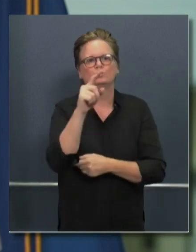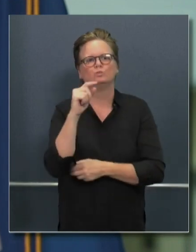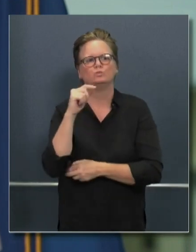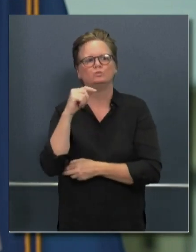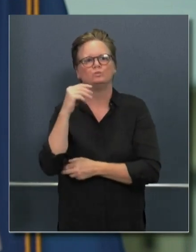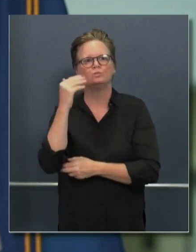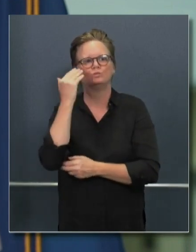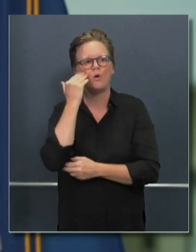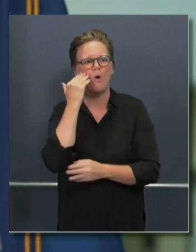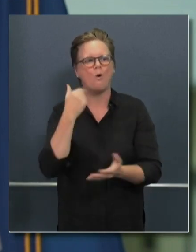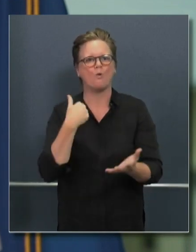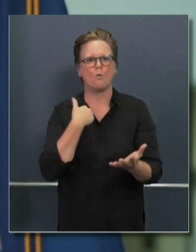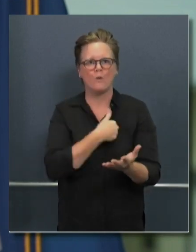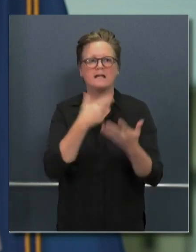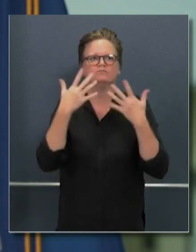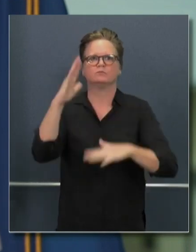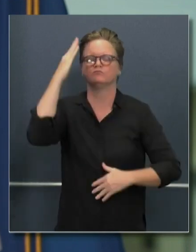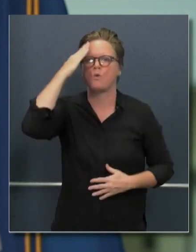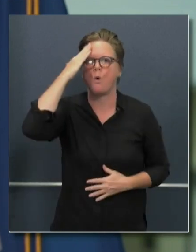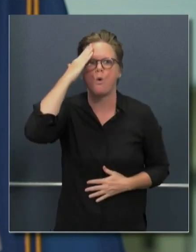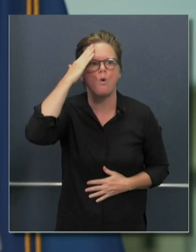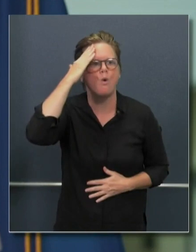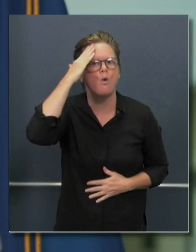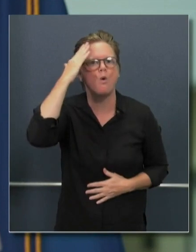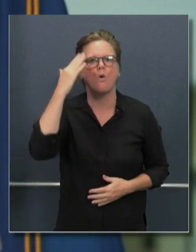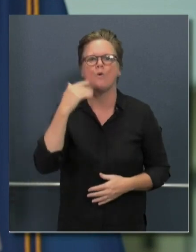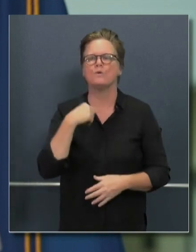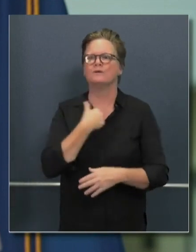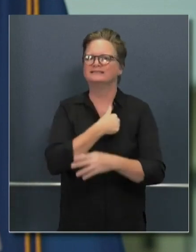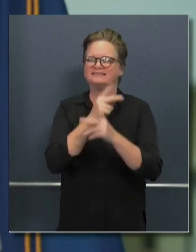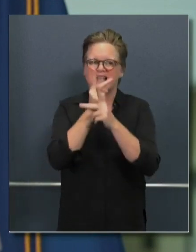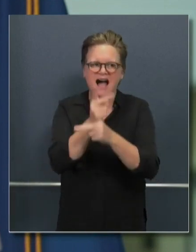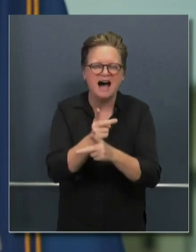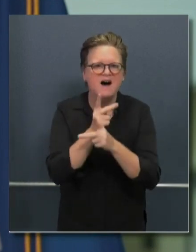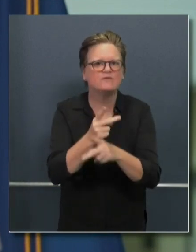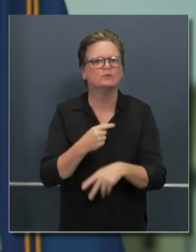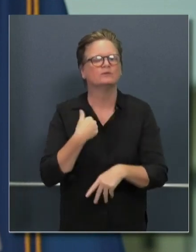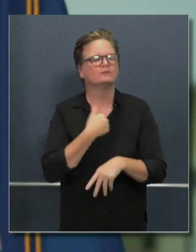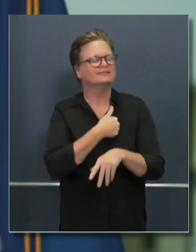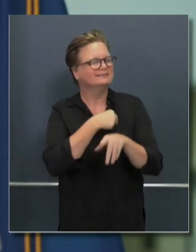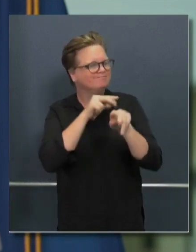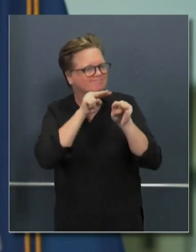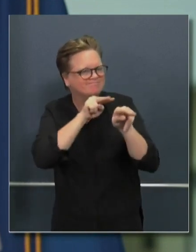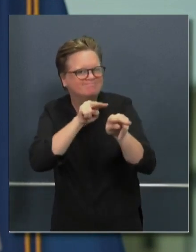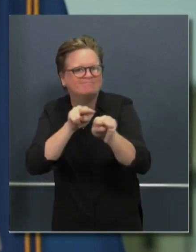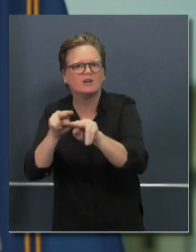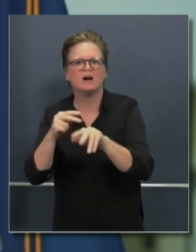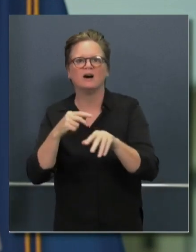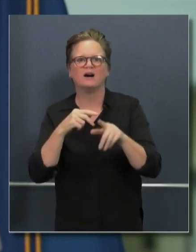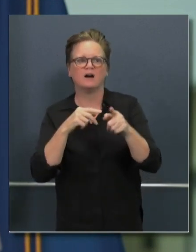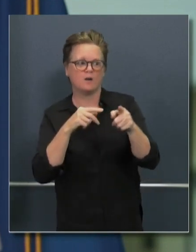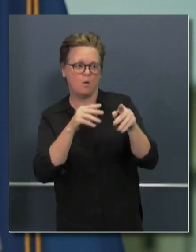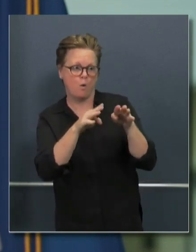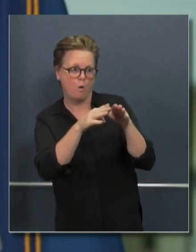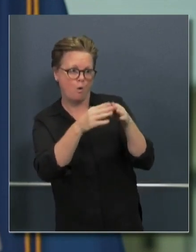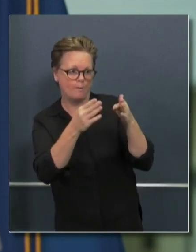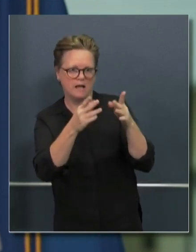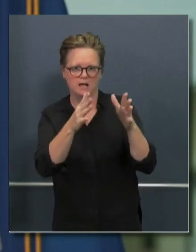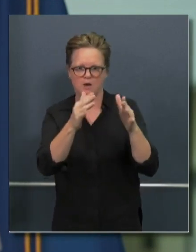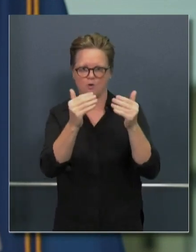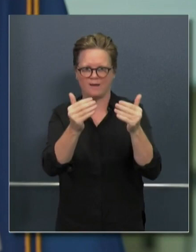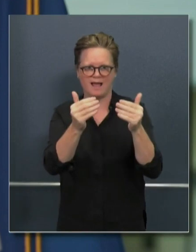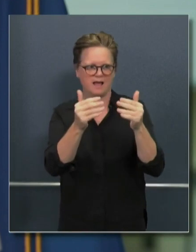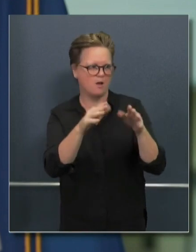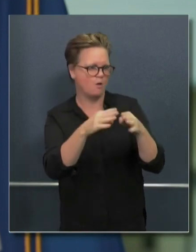we're cognizant, we are mindful as we reopen the economy, that there'll be mixing. And in that mixing, we